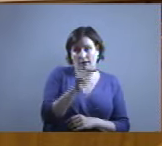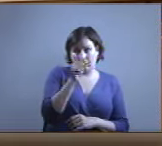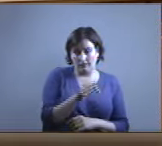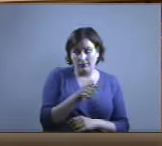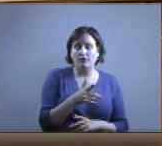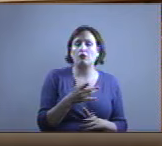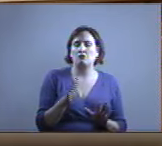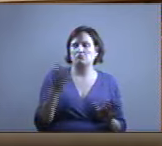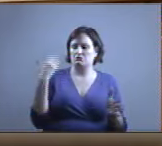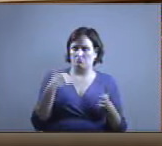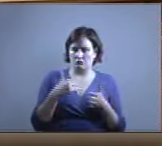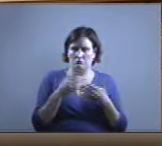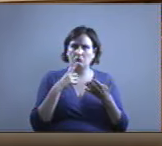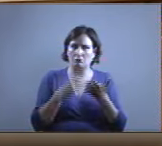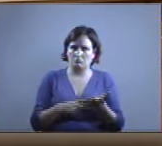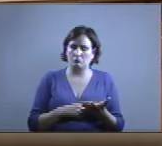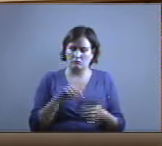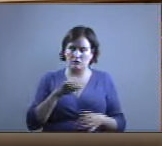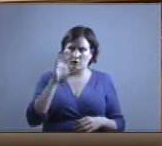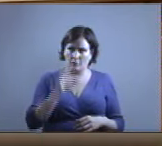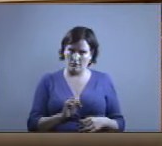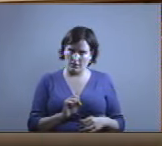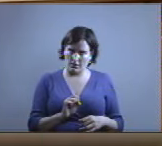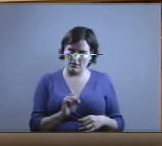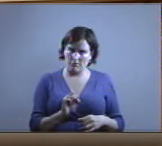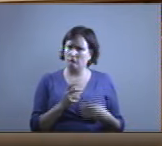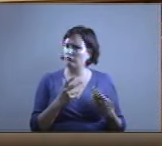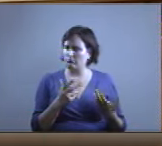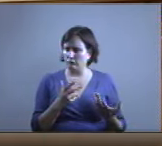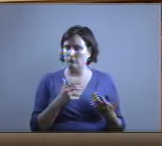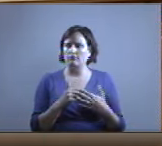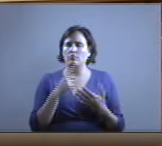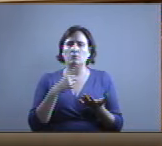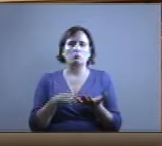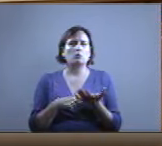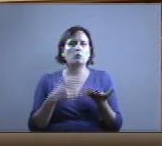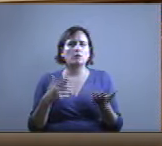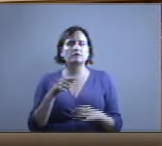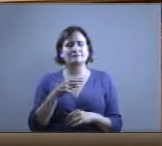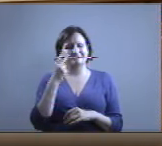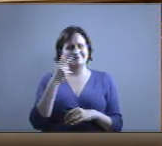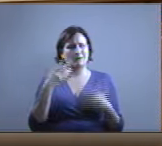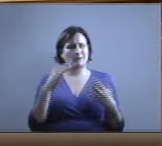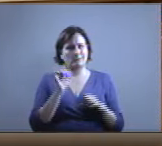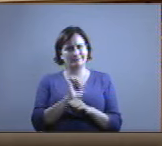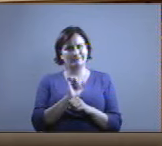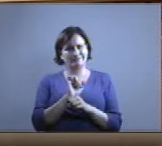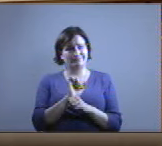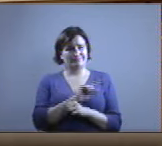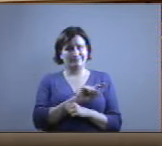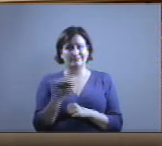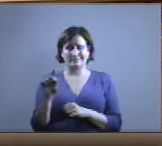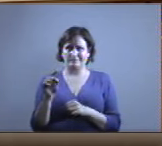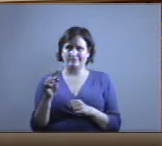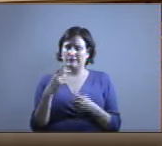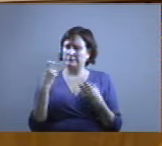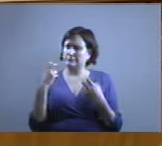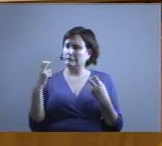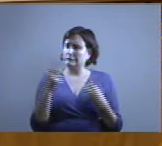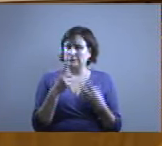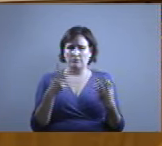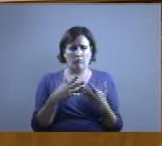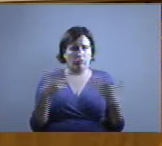had for some time in South Africa about how do we tackle the high levels of unacceptable unemployment that we have